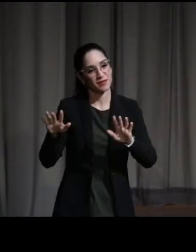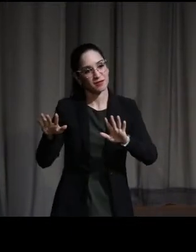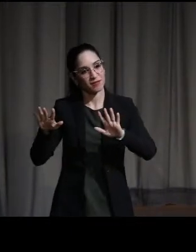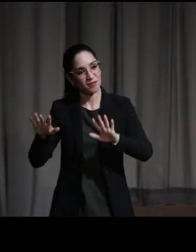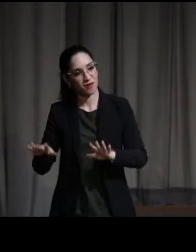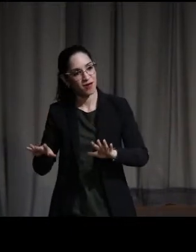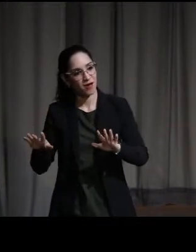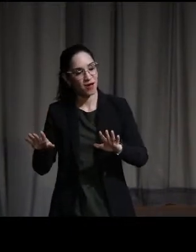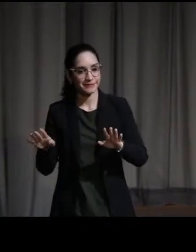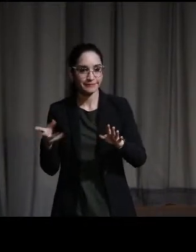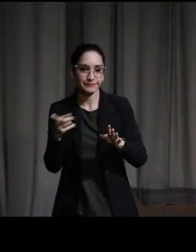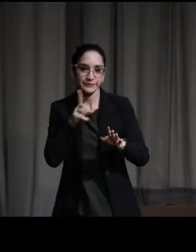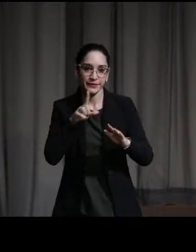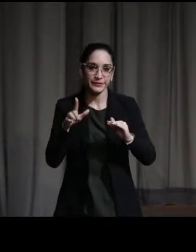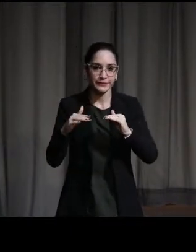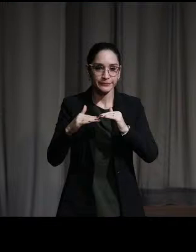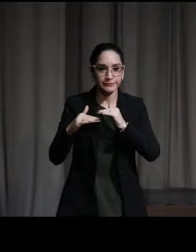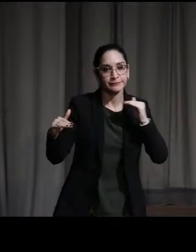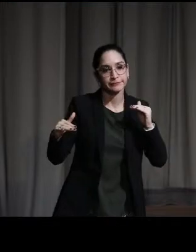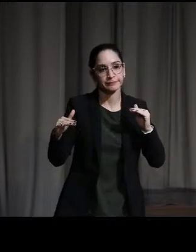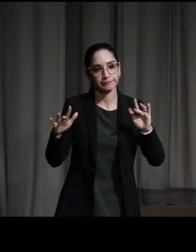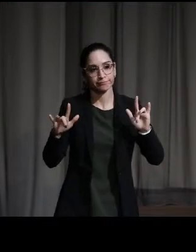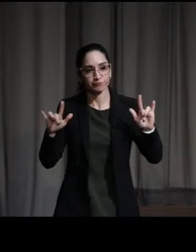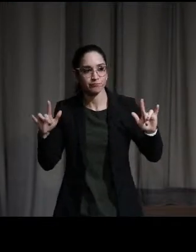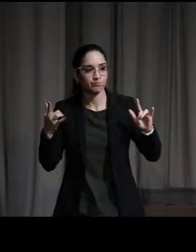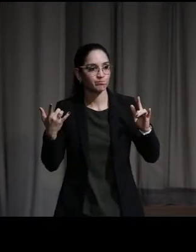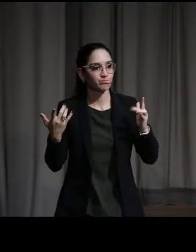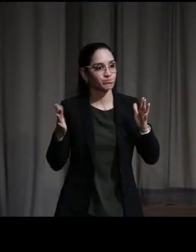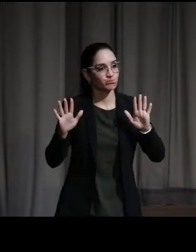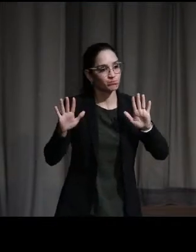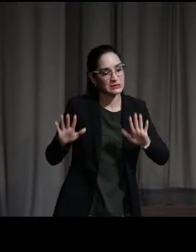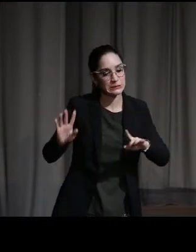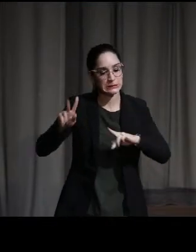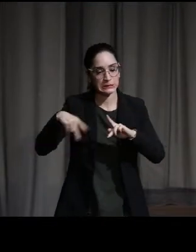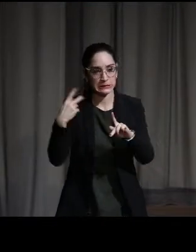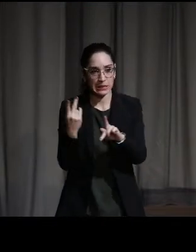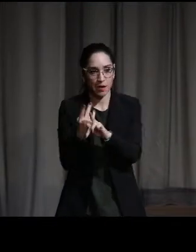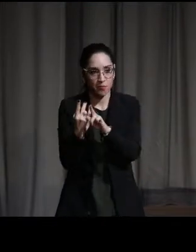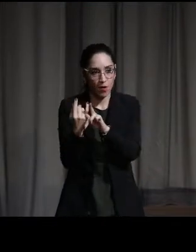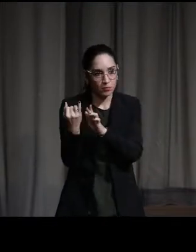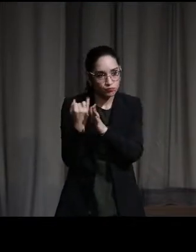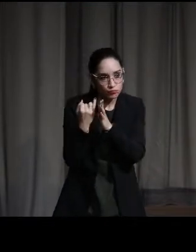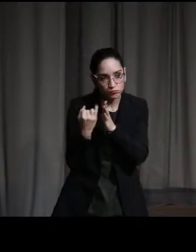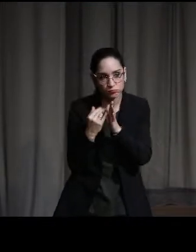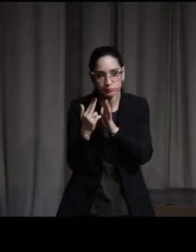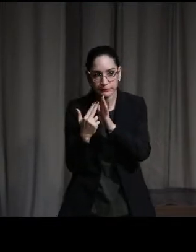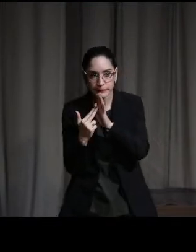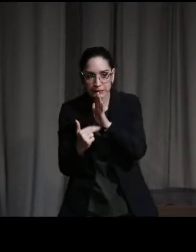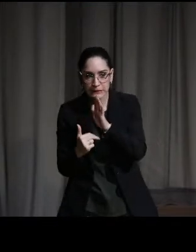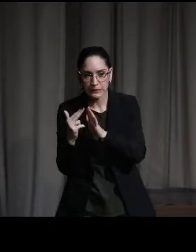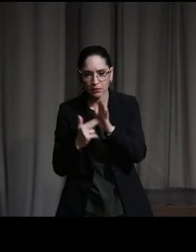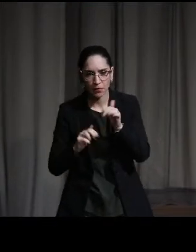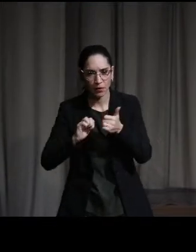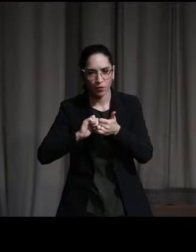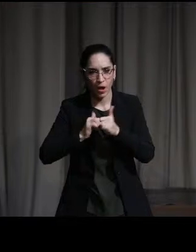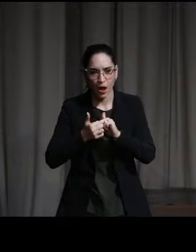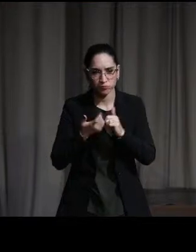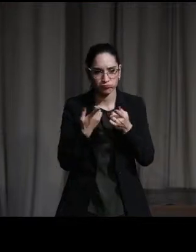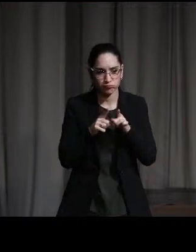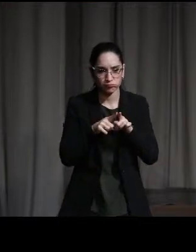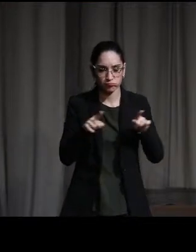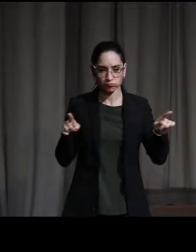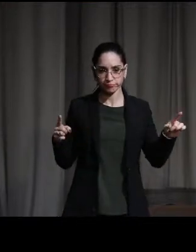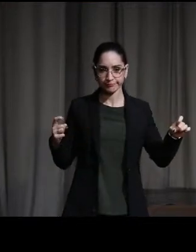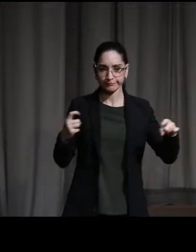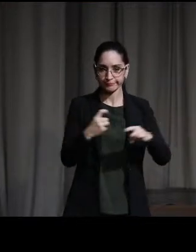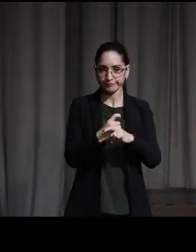sensual, sublime, peaceful, serene painting? So what is happening? What do we see happening